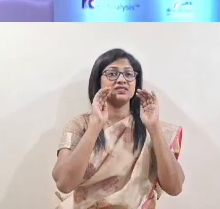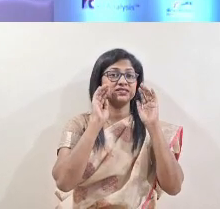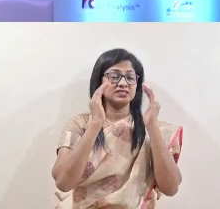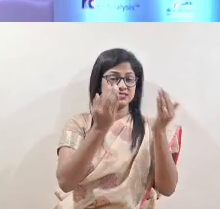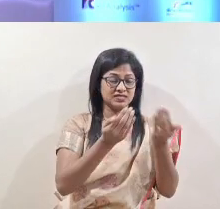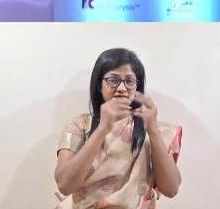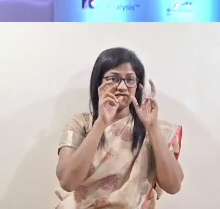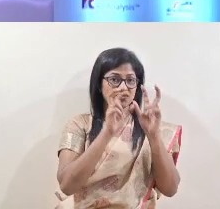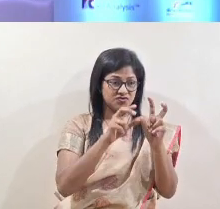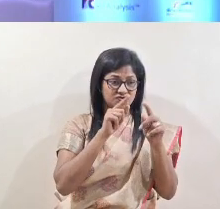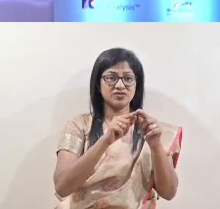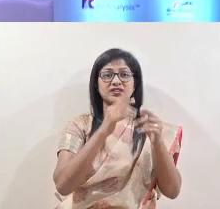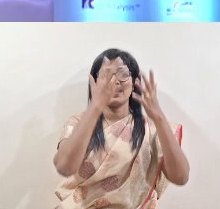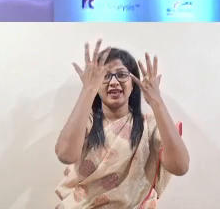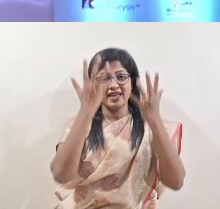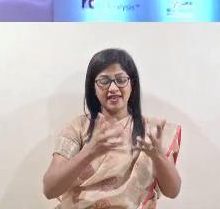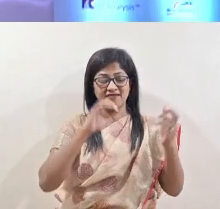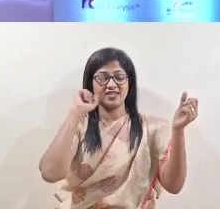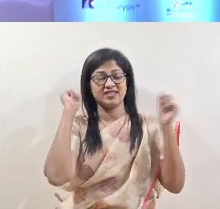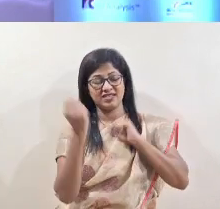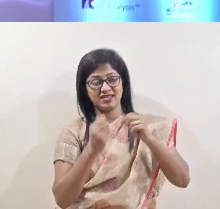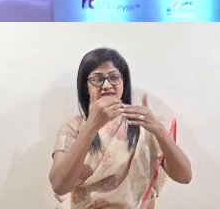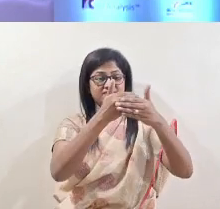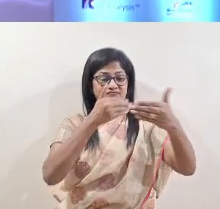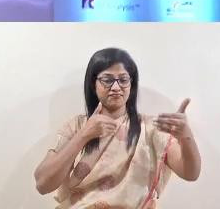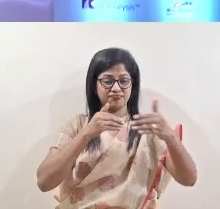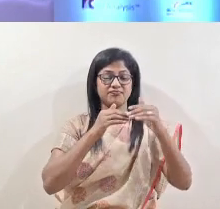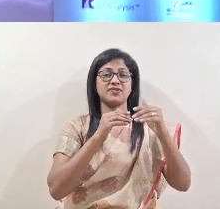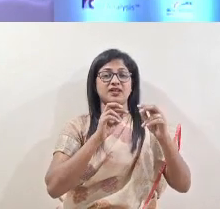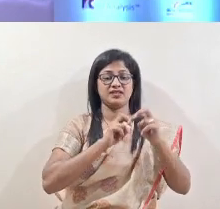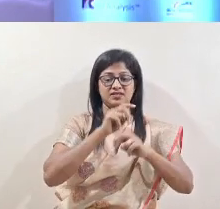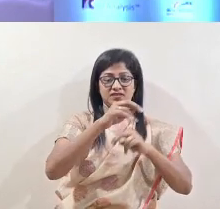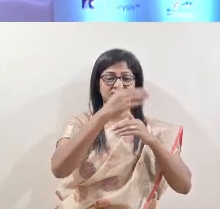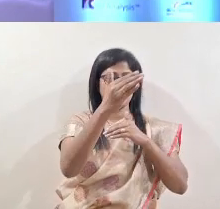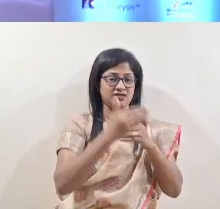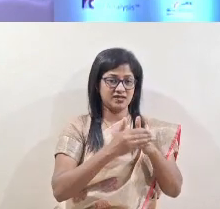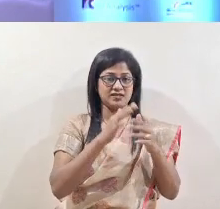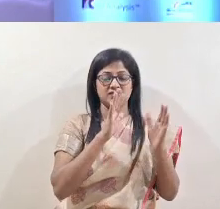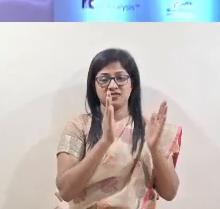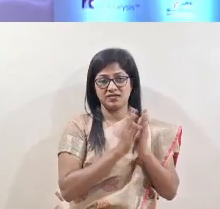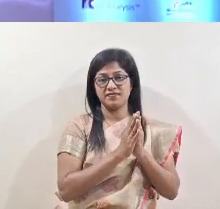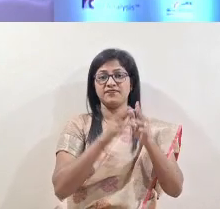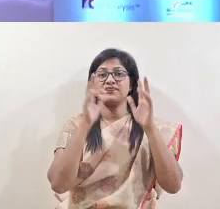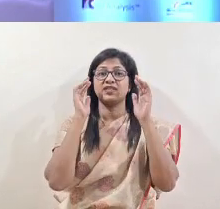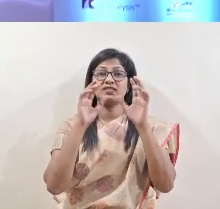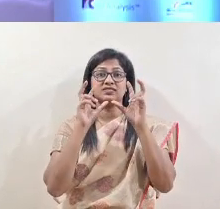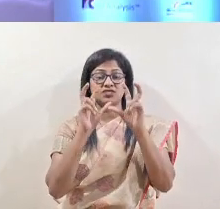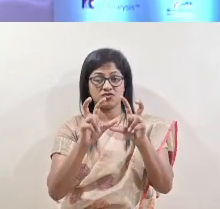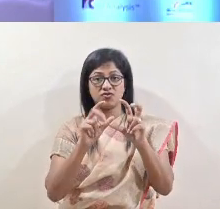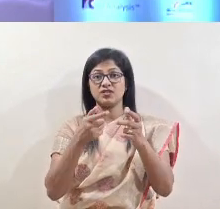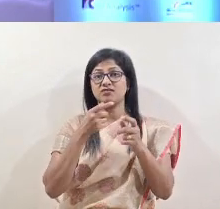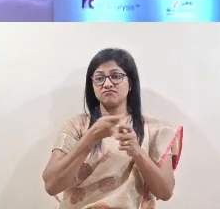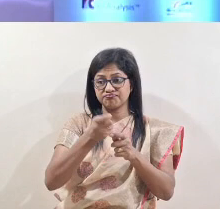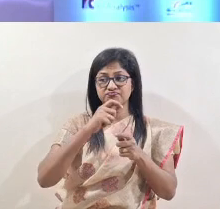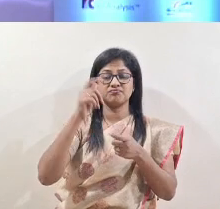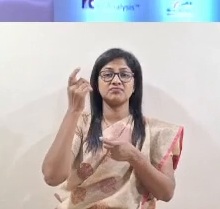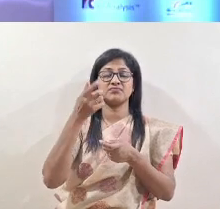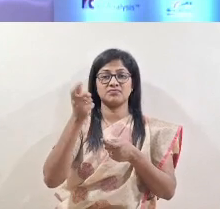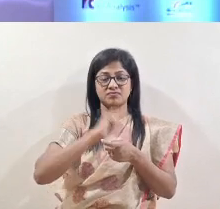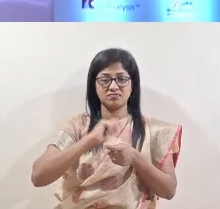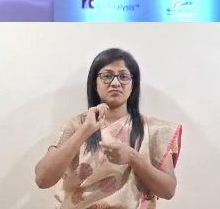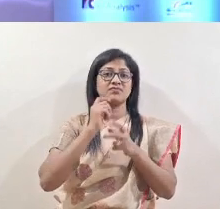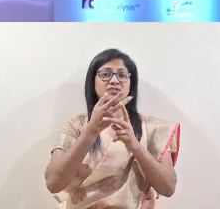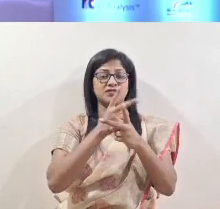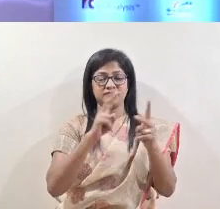vehicles, large gap between vehicles, and less crossing length were considered. In security, no criminal activities,